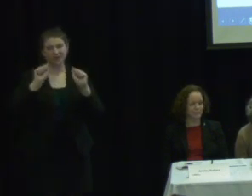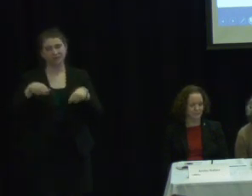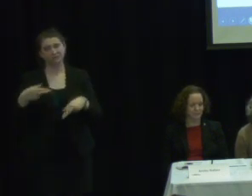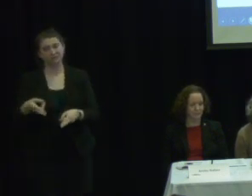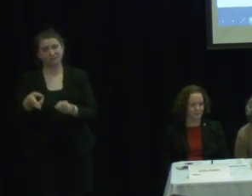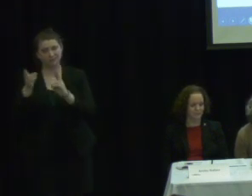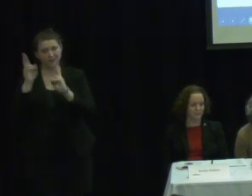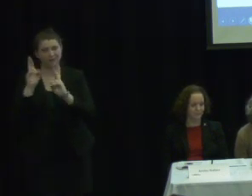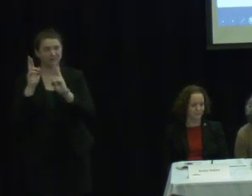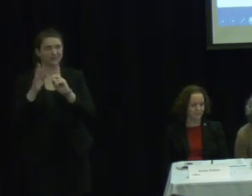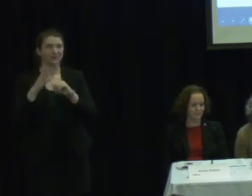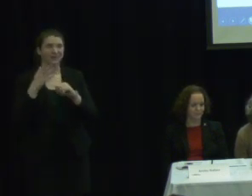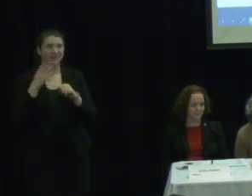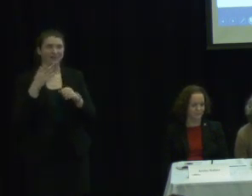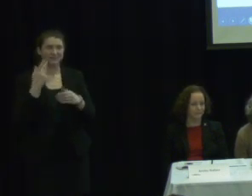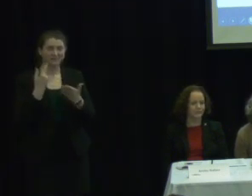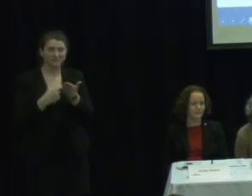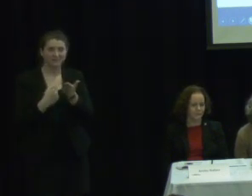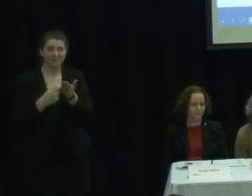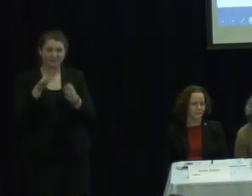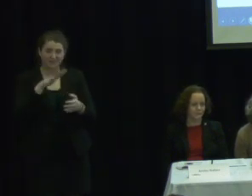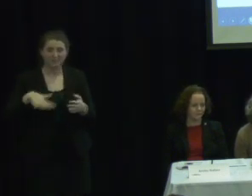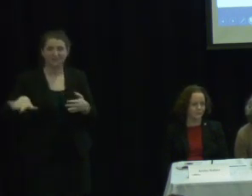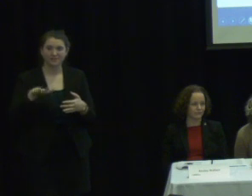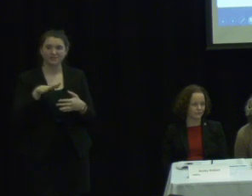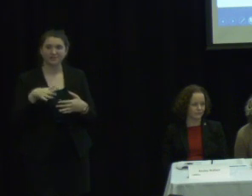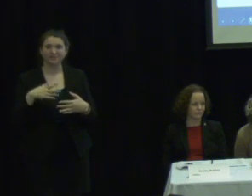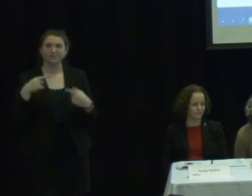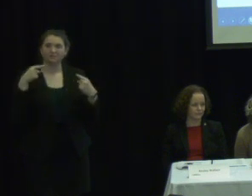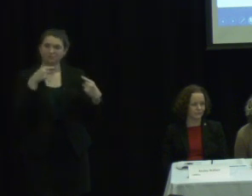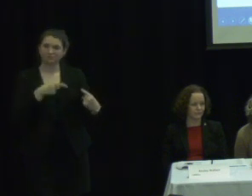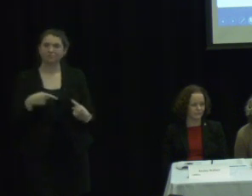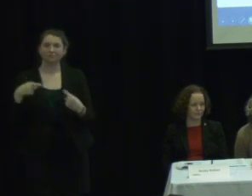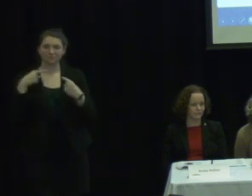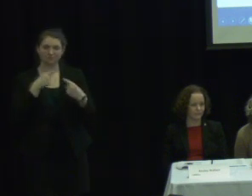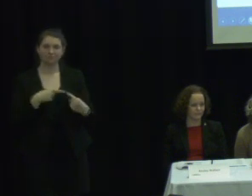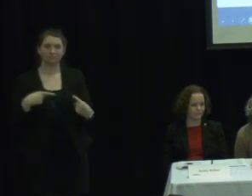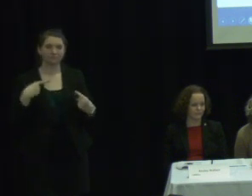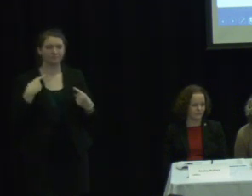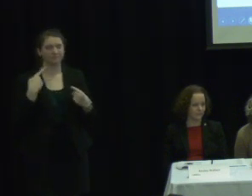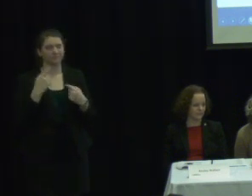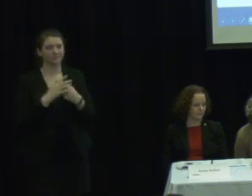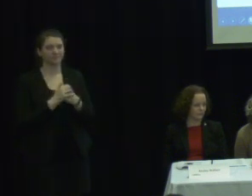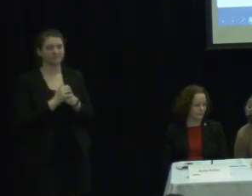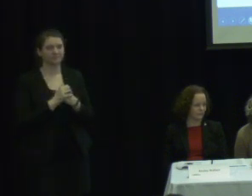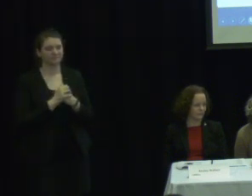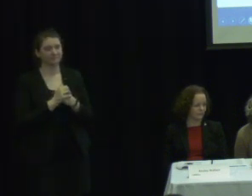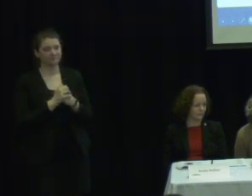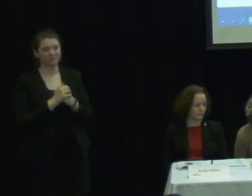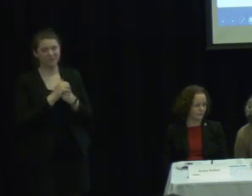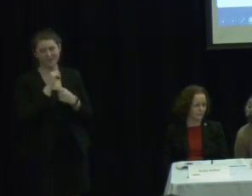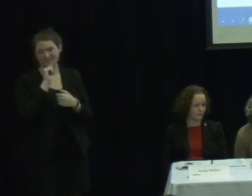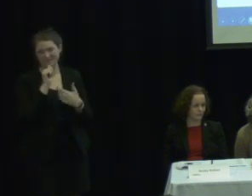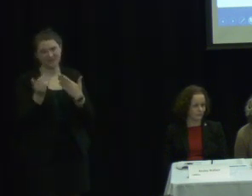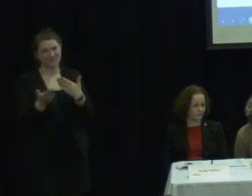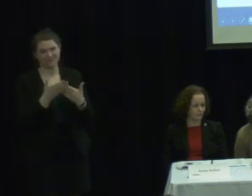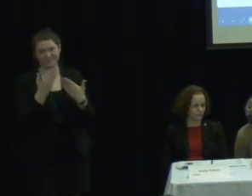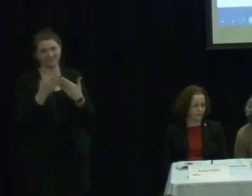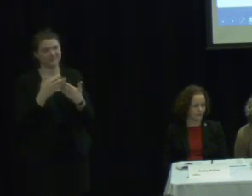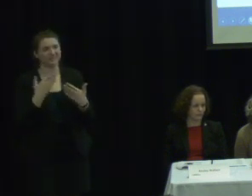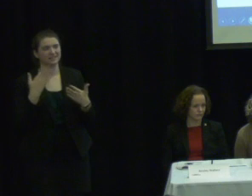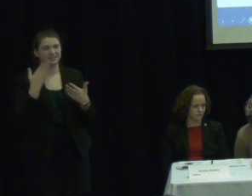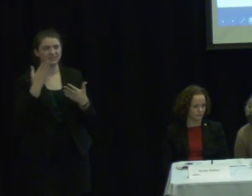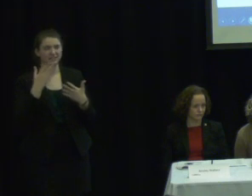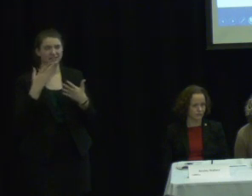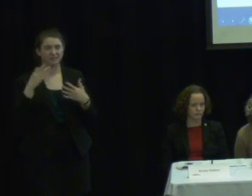space, just how painful it is for people. Space is a critical resource of which we are very, very short on